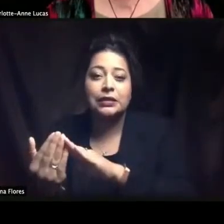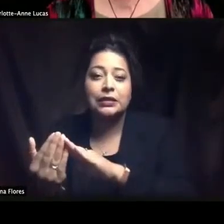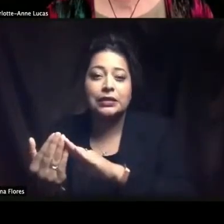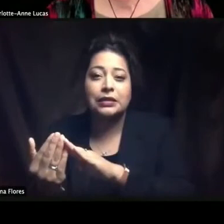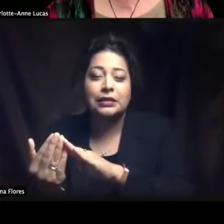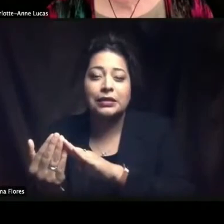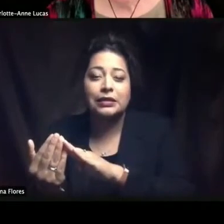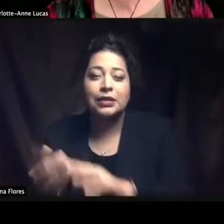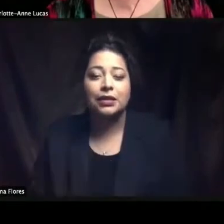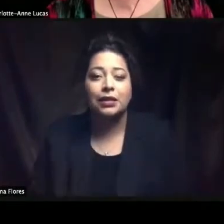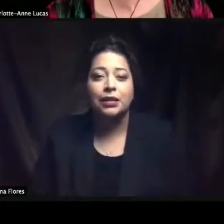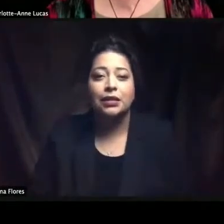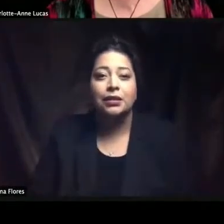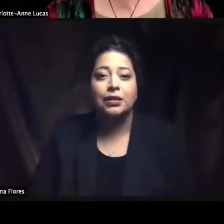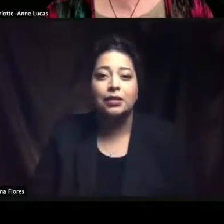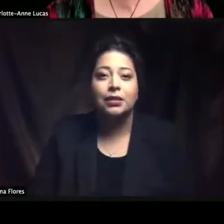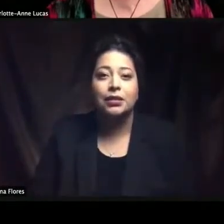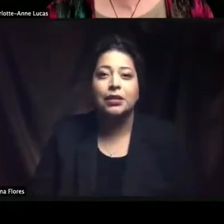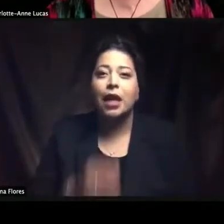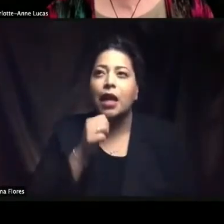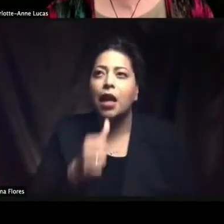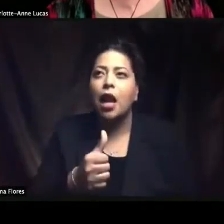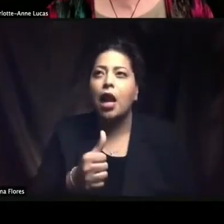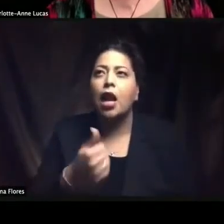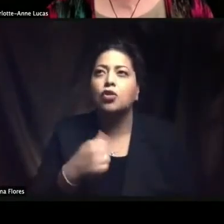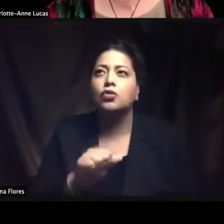they're not doing anything to help